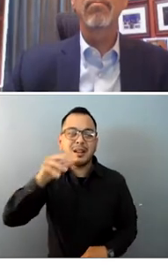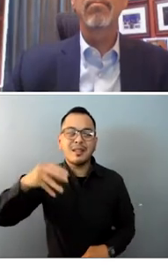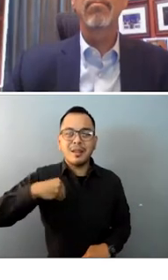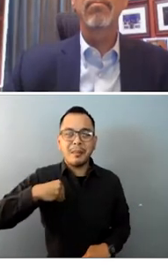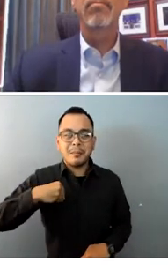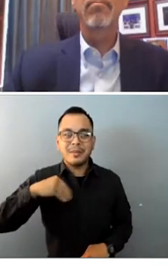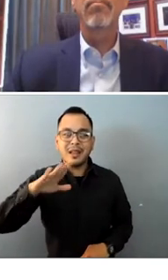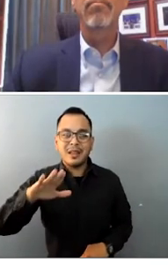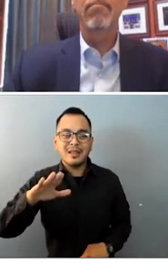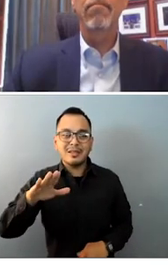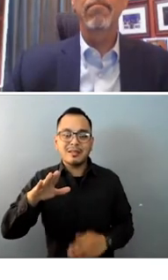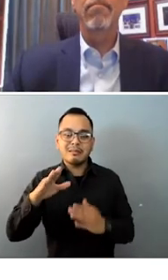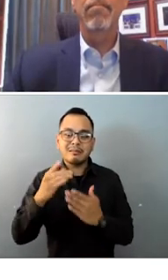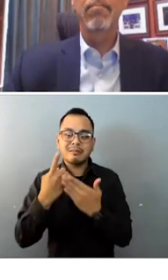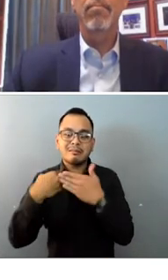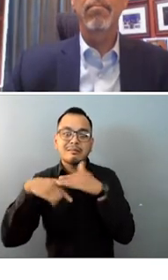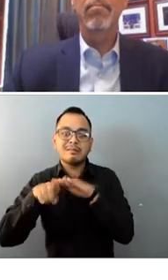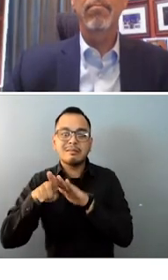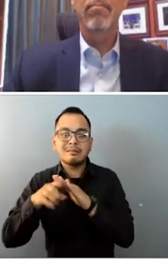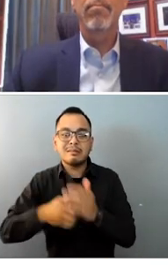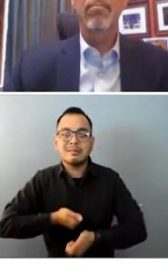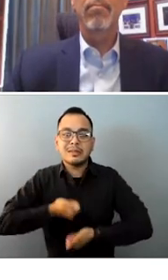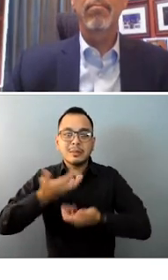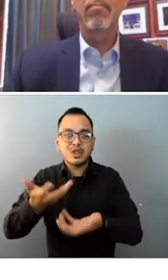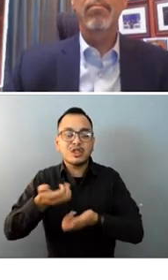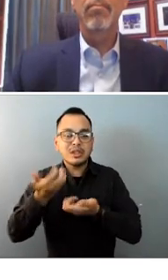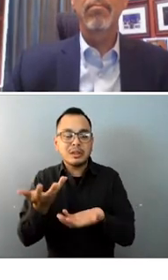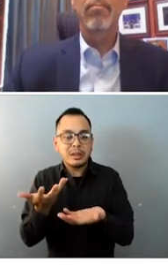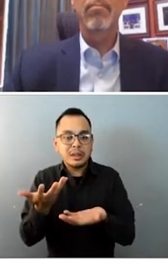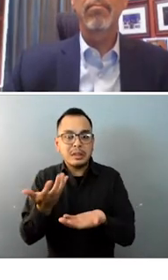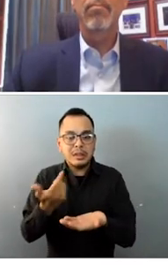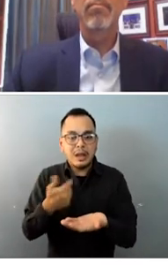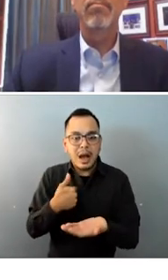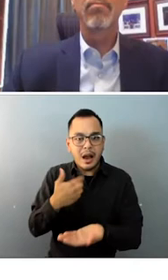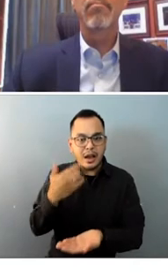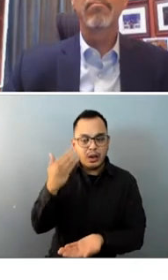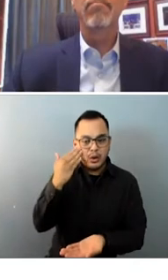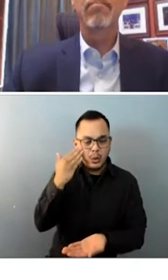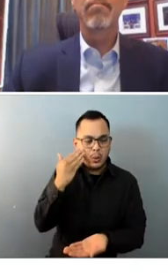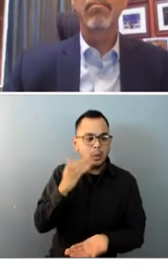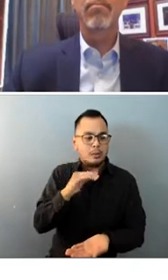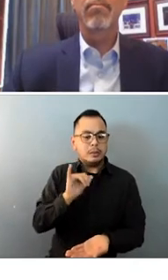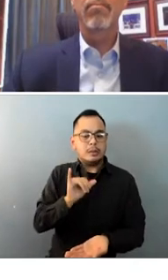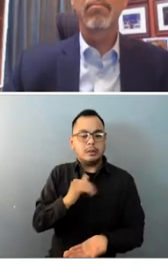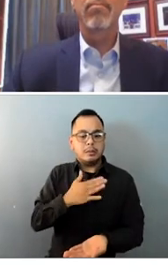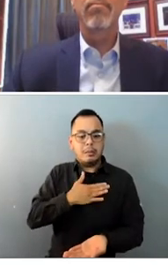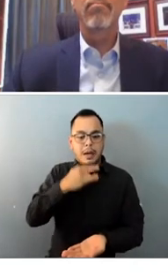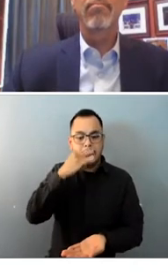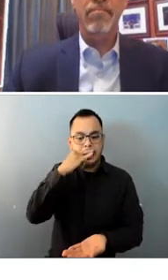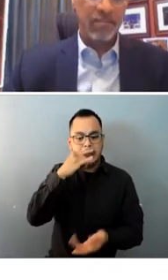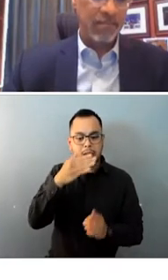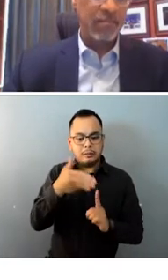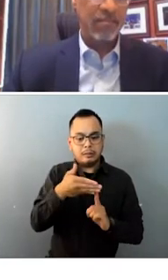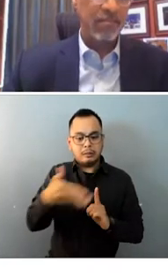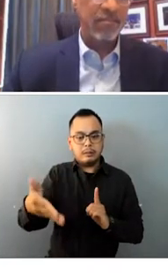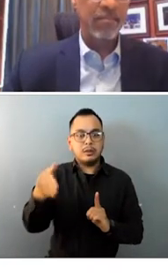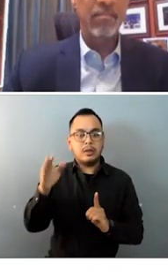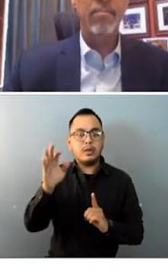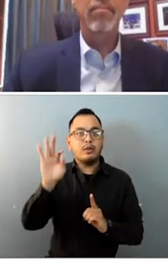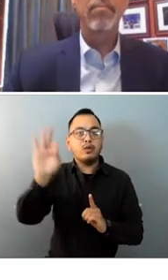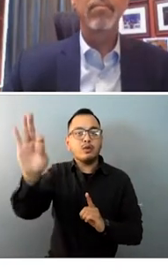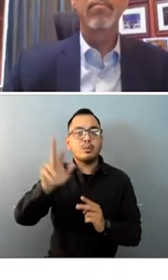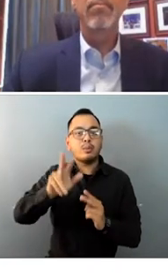child's sexual orientation or gender expression, I thought that I needed to make sure that my kids'